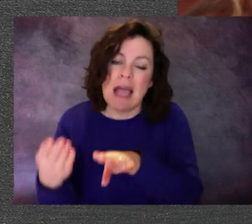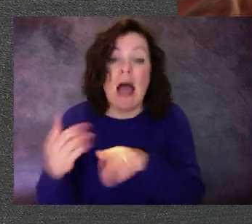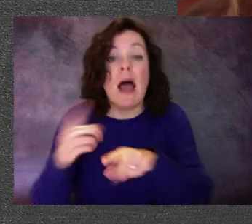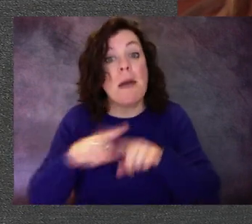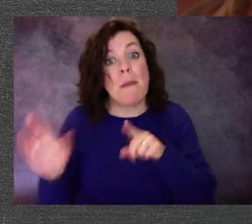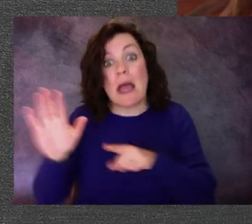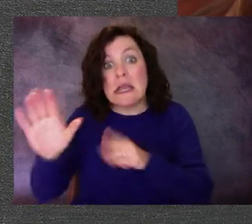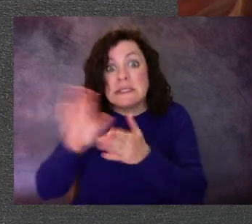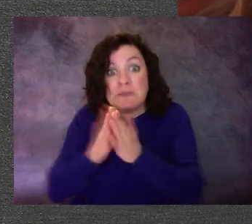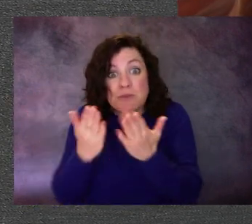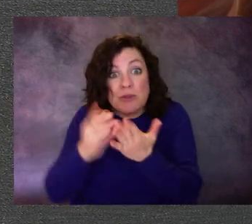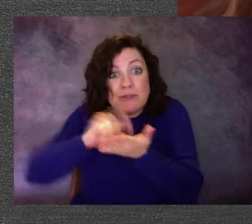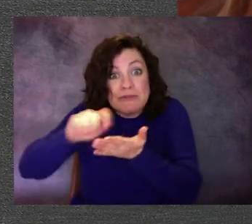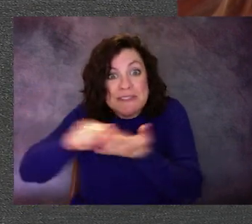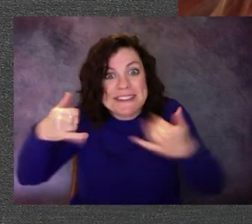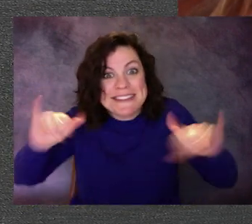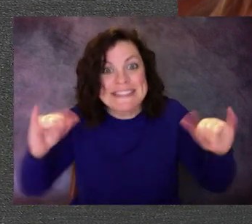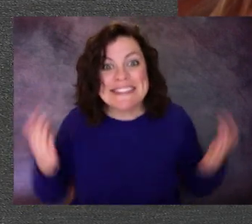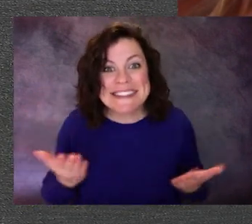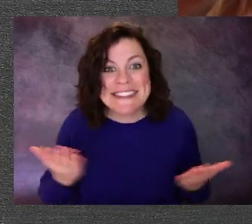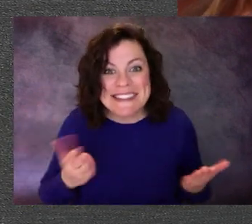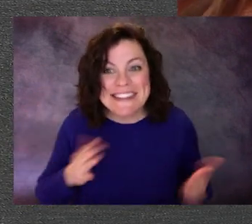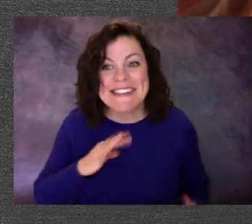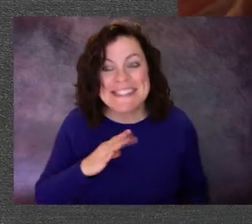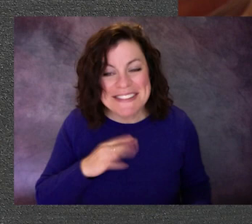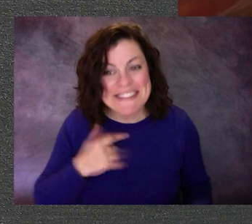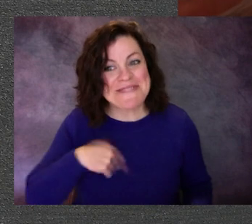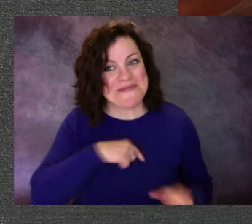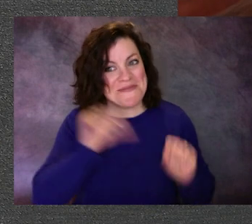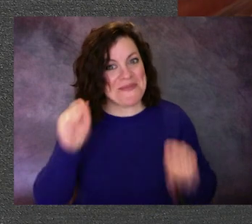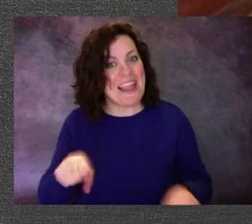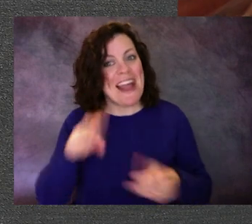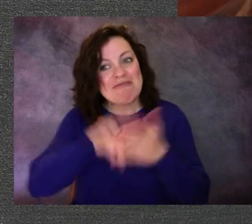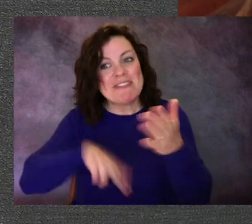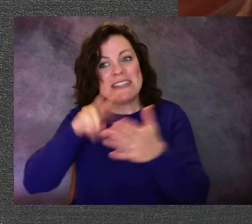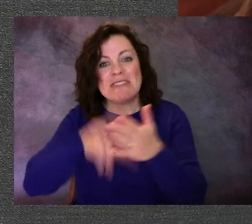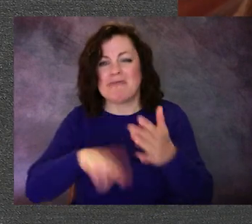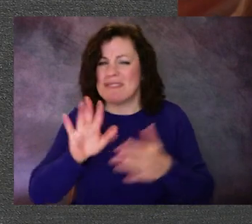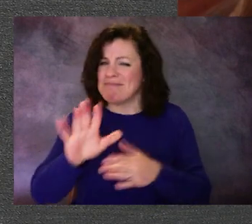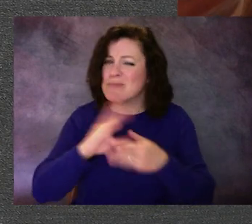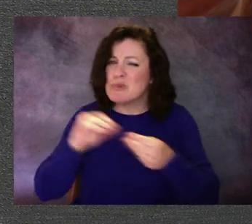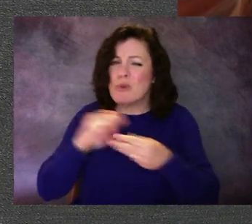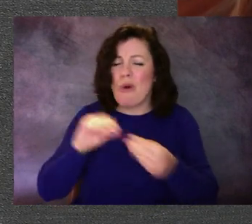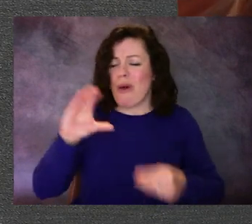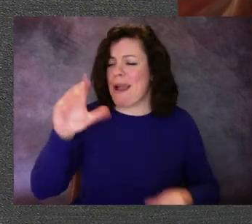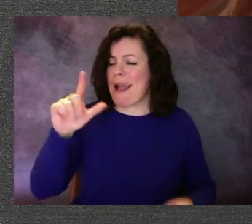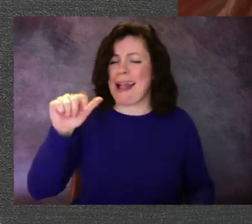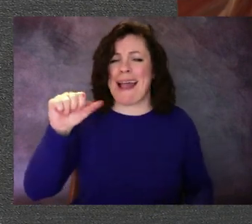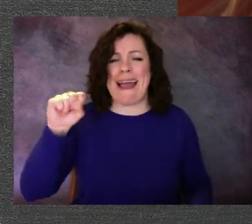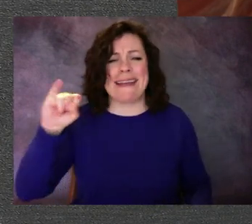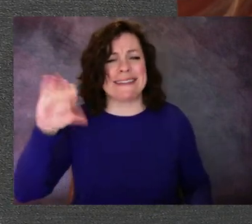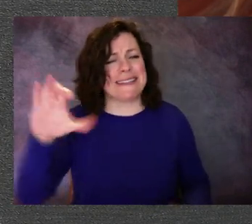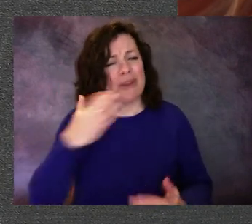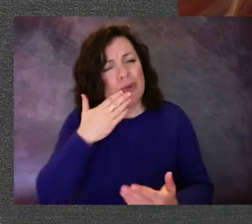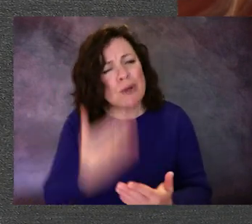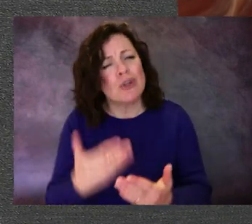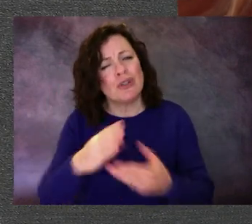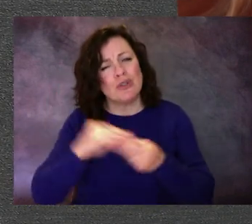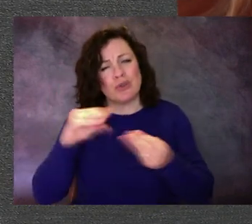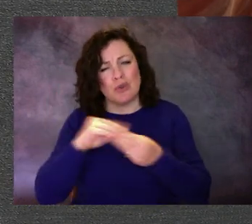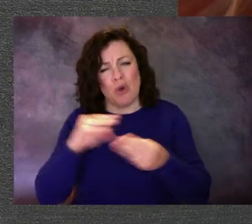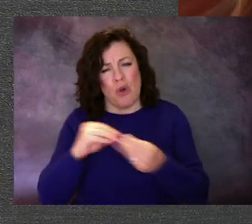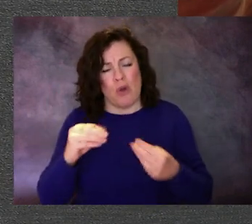right? Like I told you, this is an awesome book because it's a classic. It's been around a long time. And there's a little lesson at the